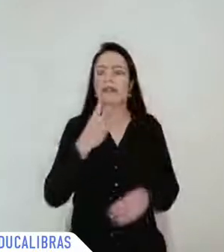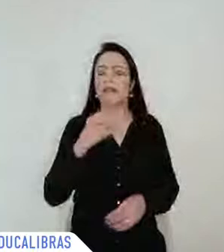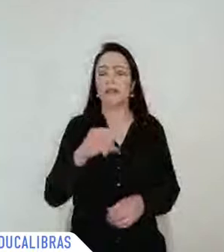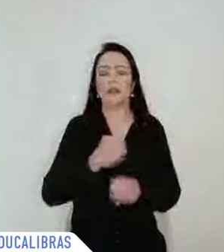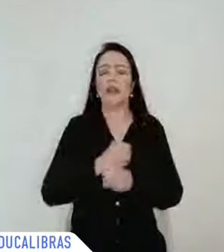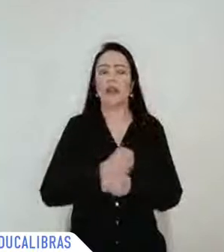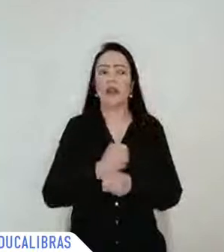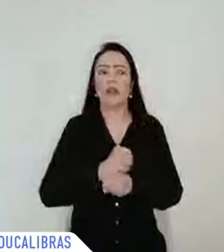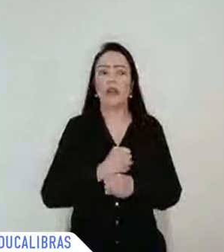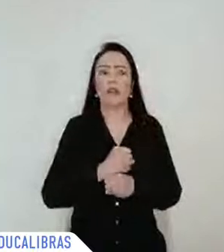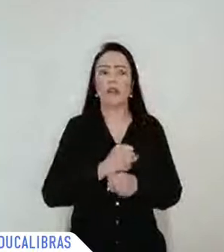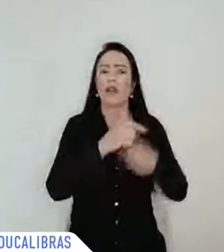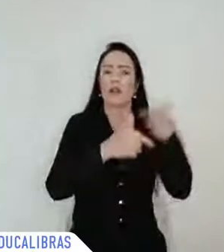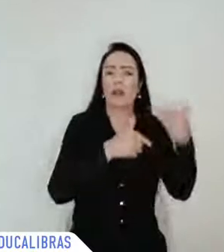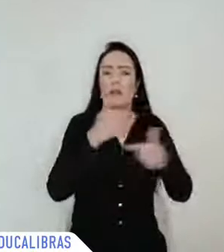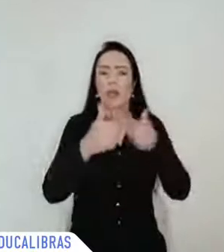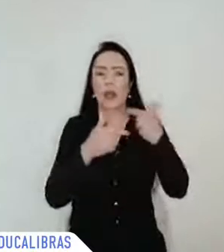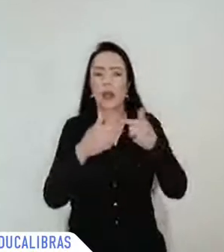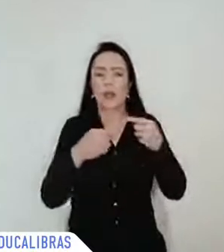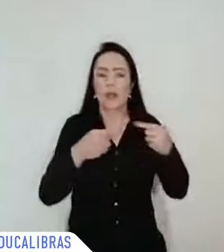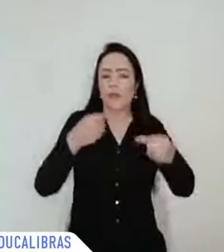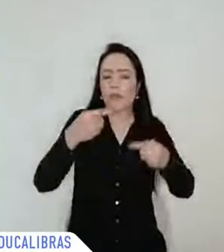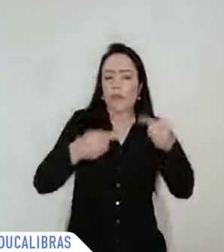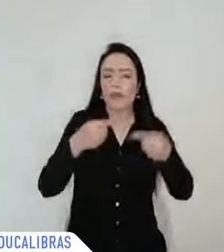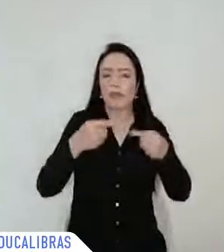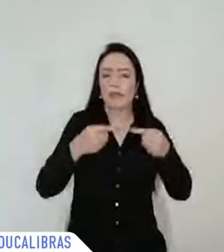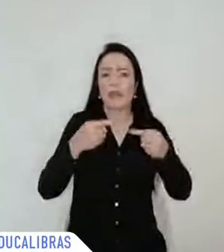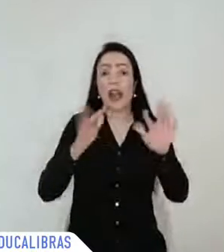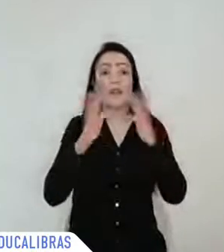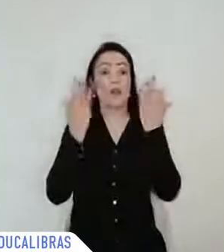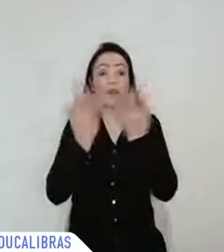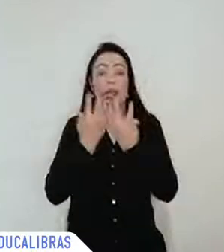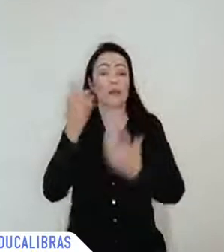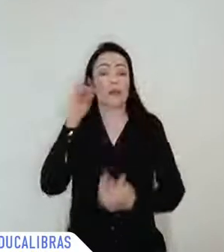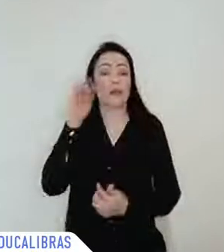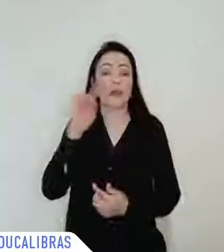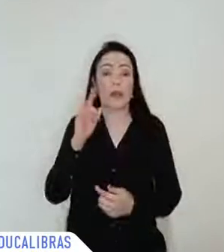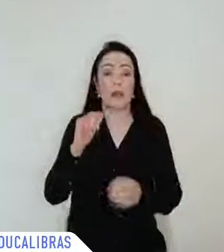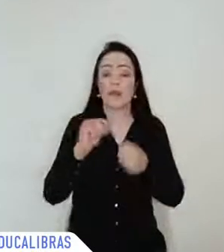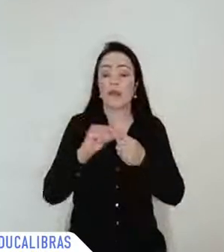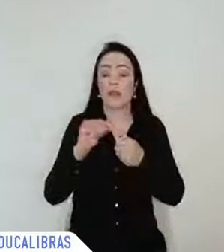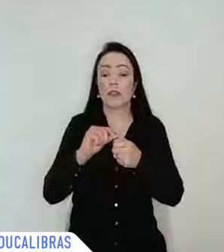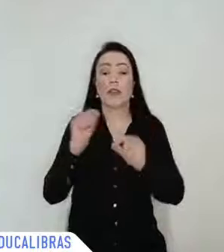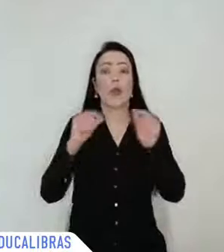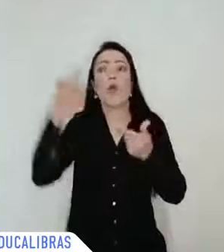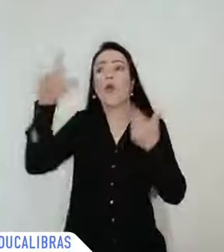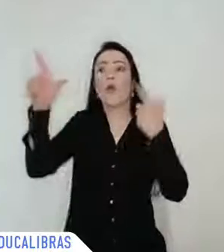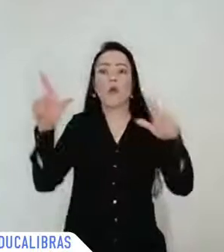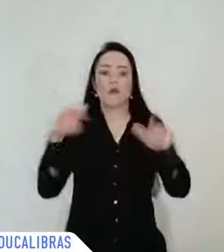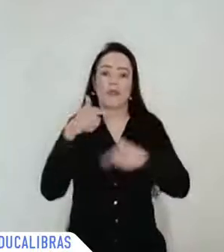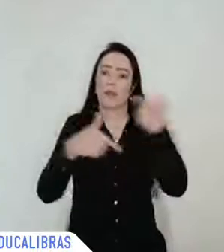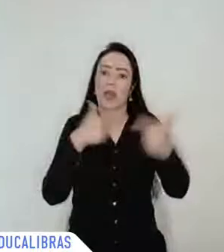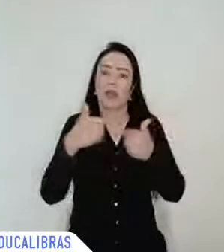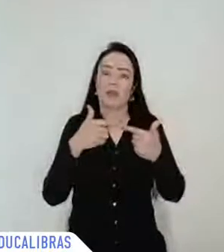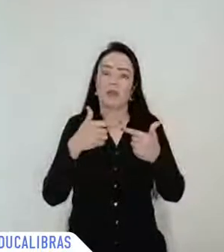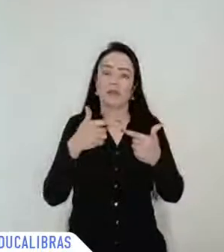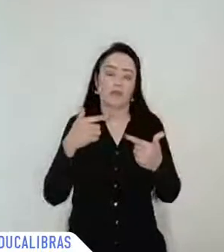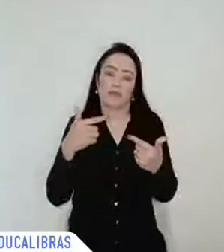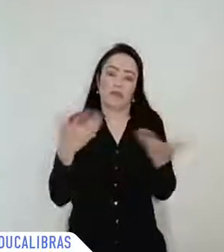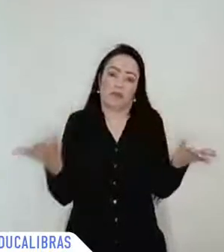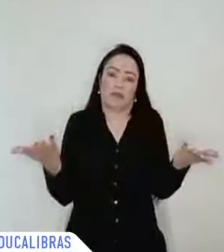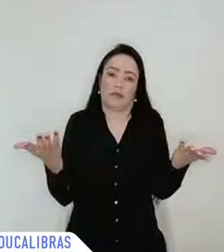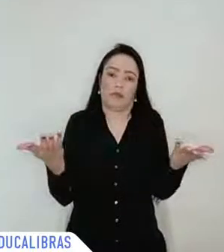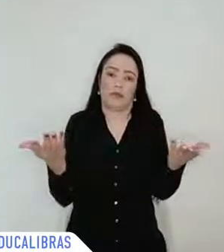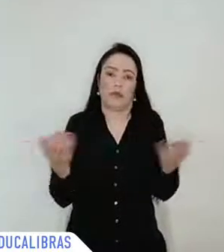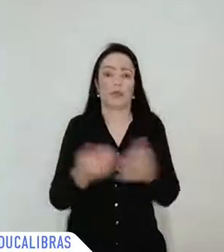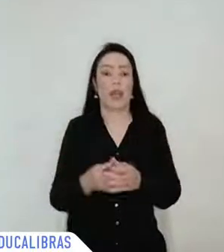because Bolsonaro has been in politics for 30 years and his family doesn't know how to do